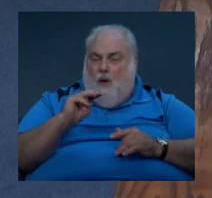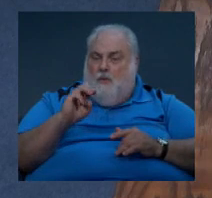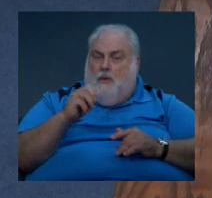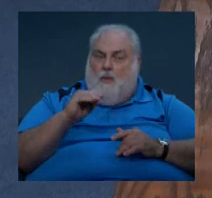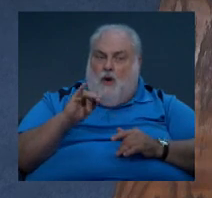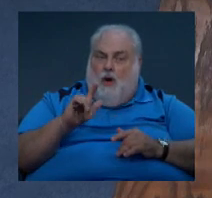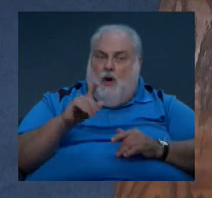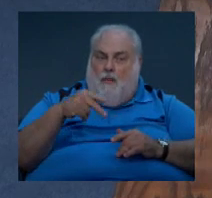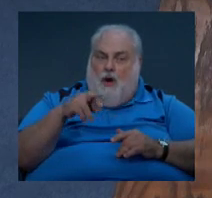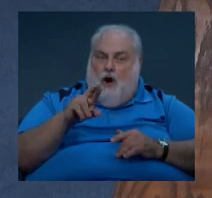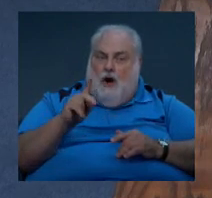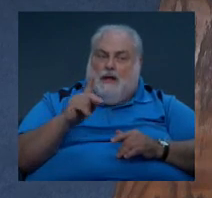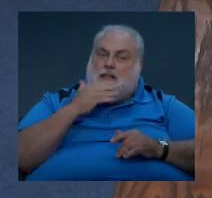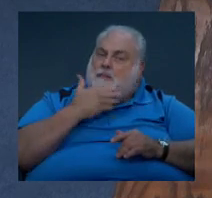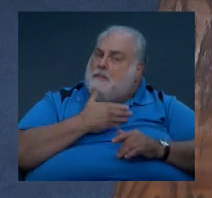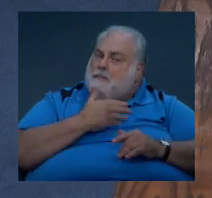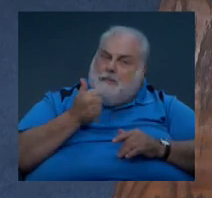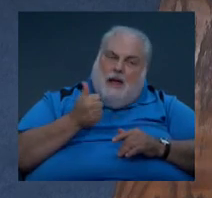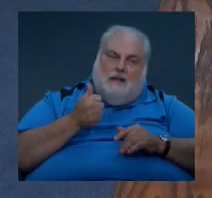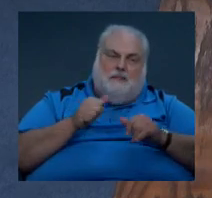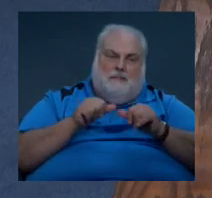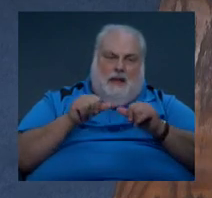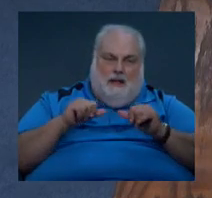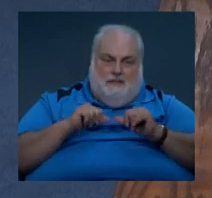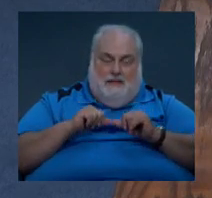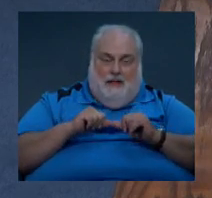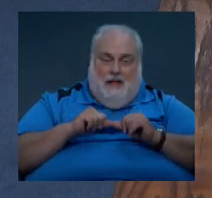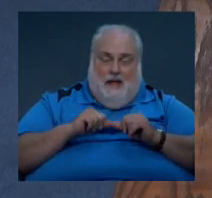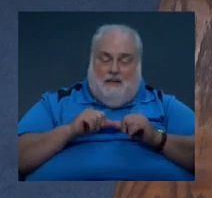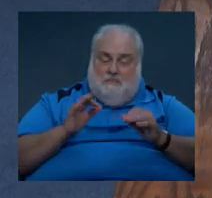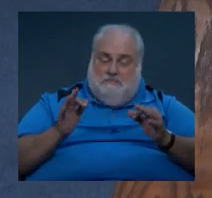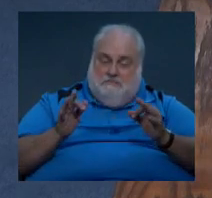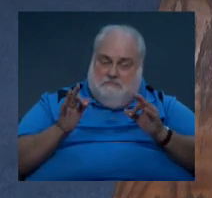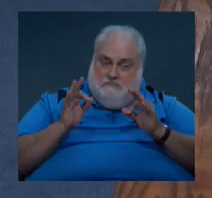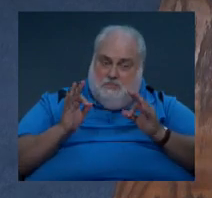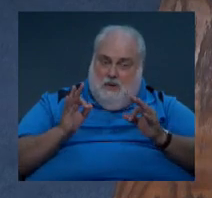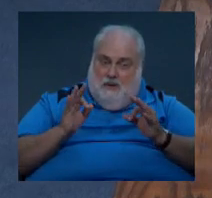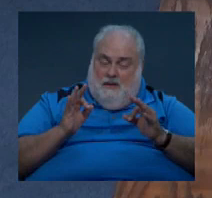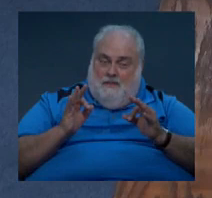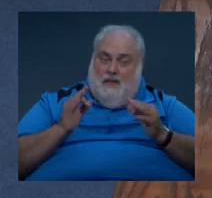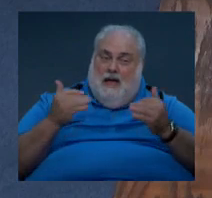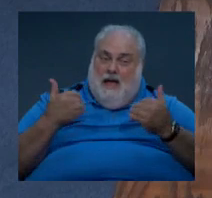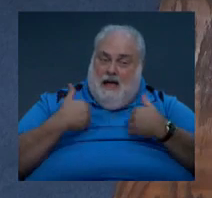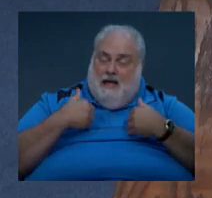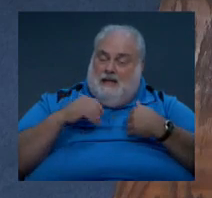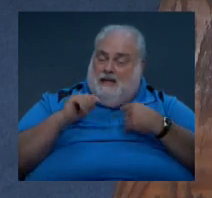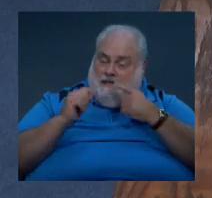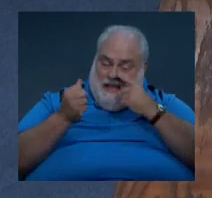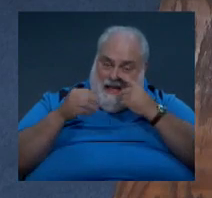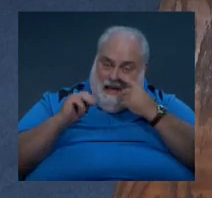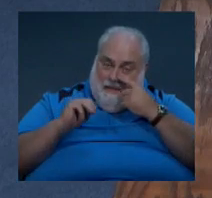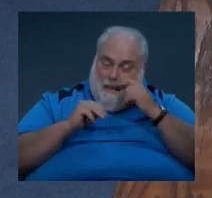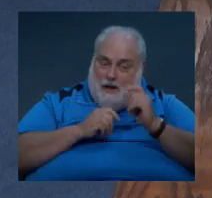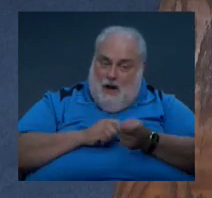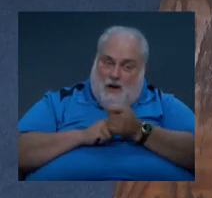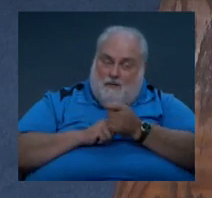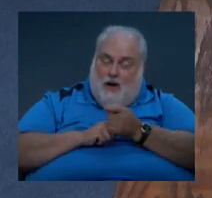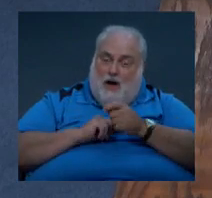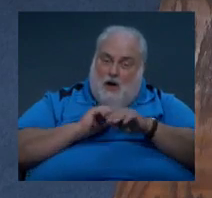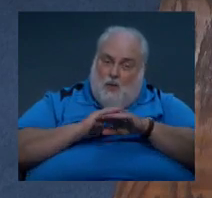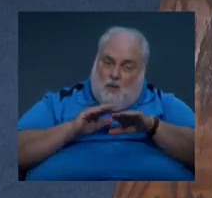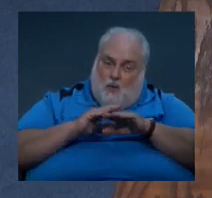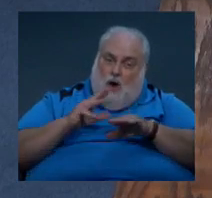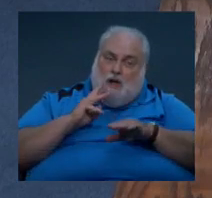that to occur within our city. The park is already great. It has a stadium, a golf course, aquatic